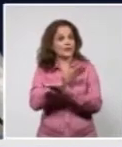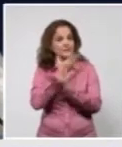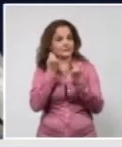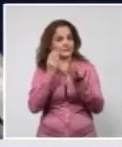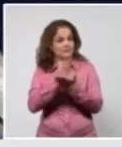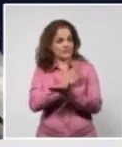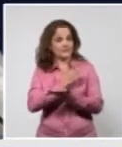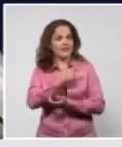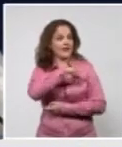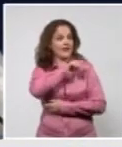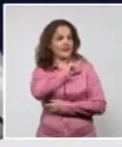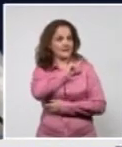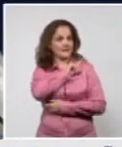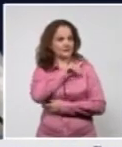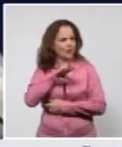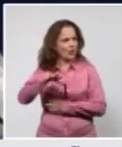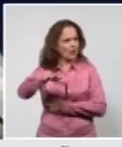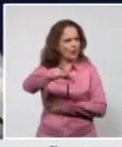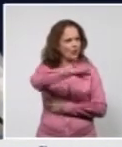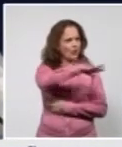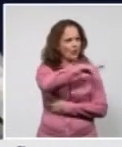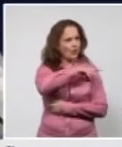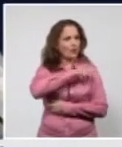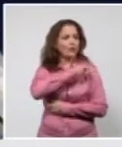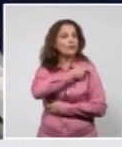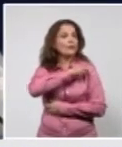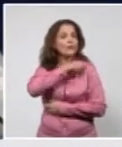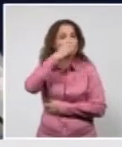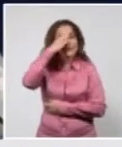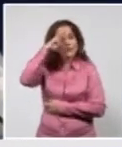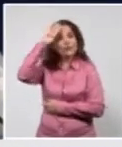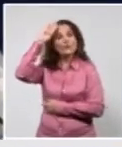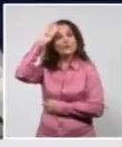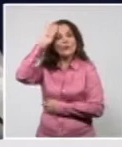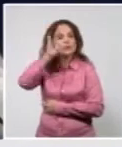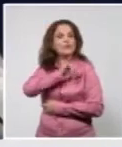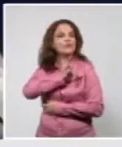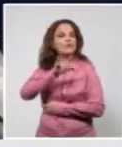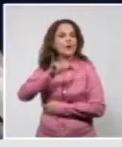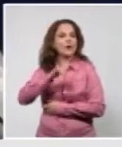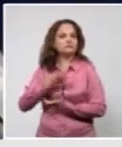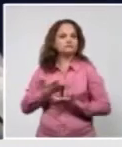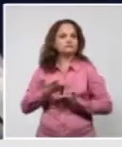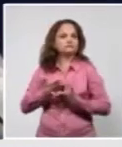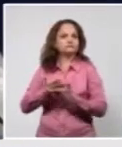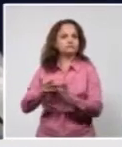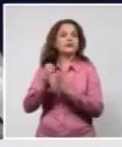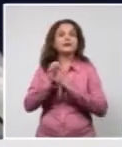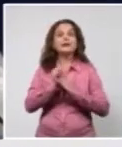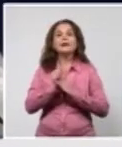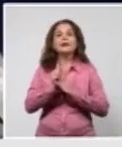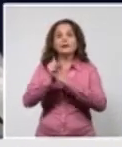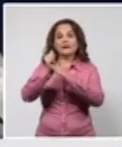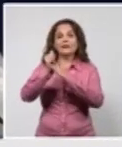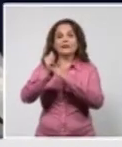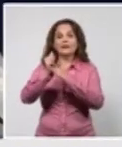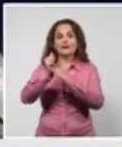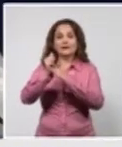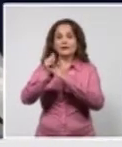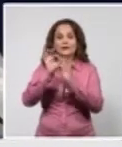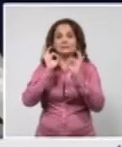I'm referring to the 60th anniversary of the creation of the Revolution's Defense Committee's CDR for its Spanish